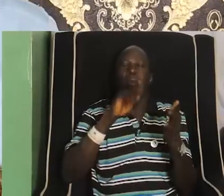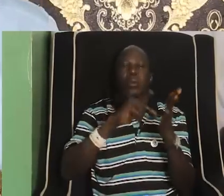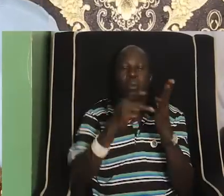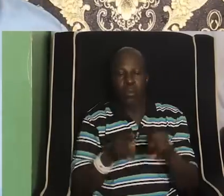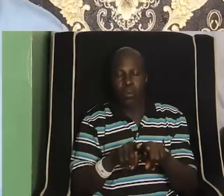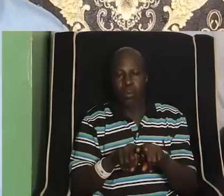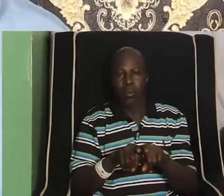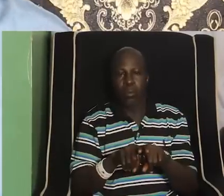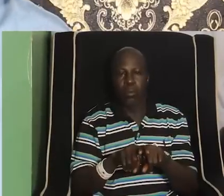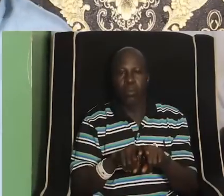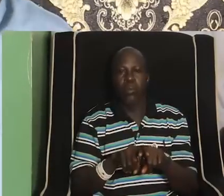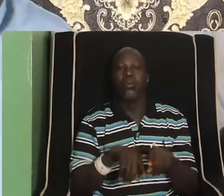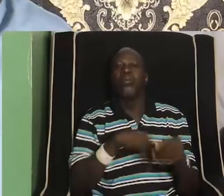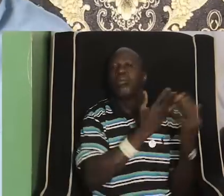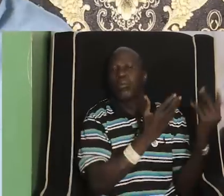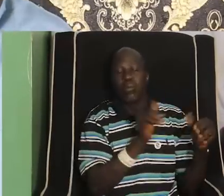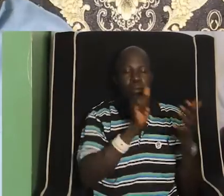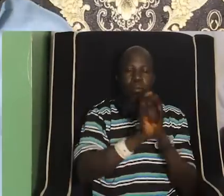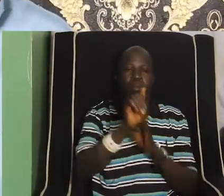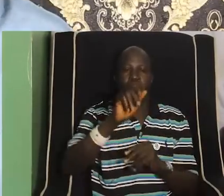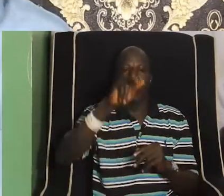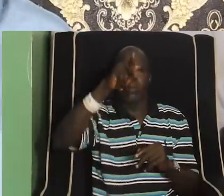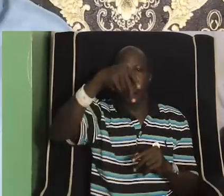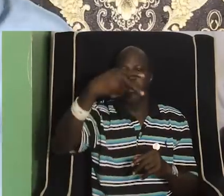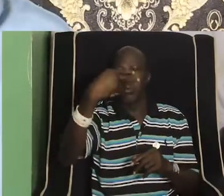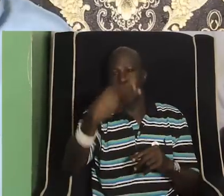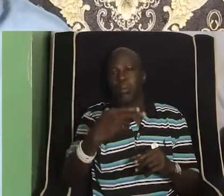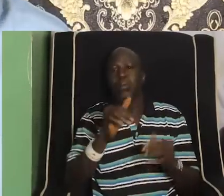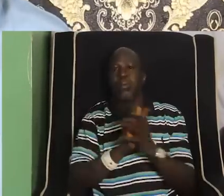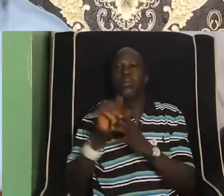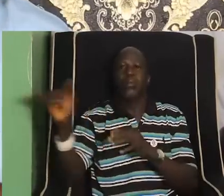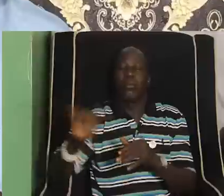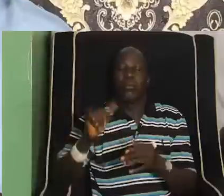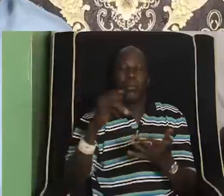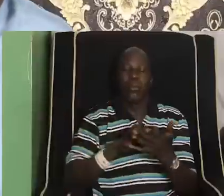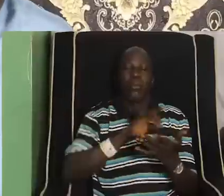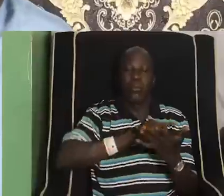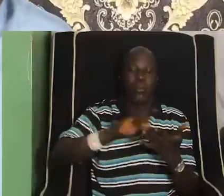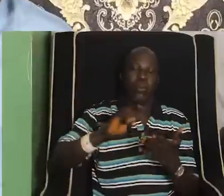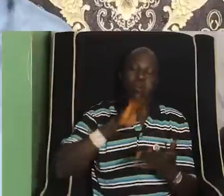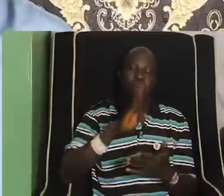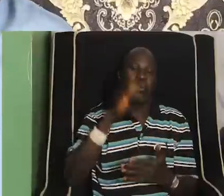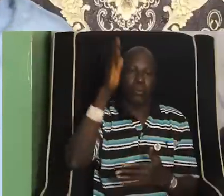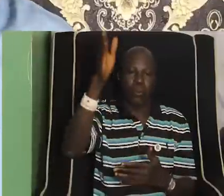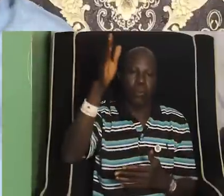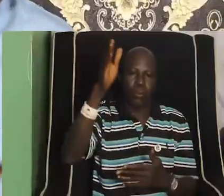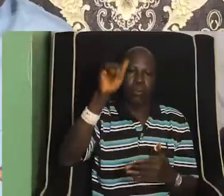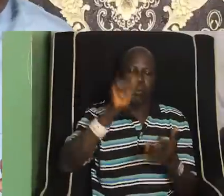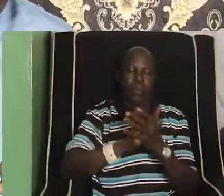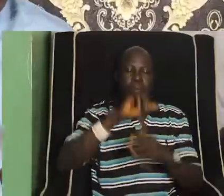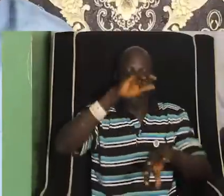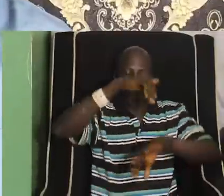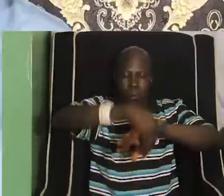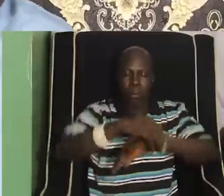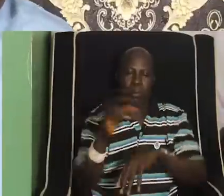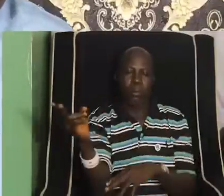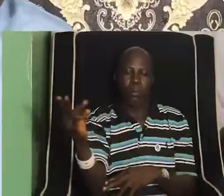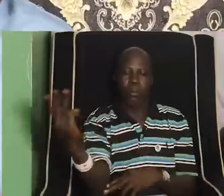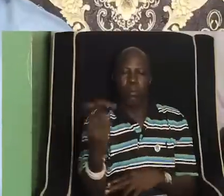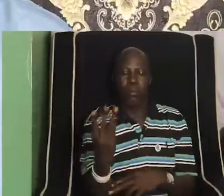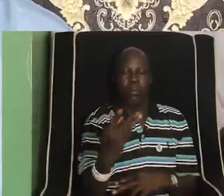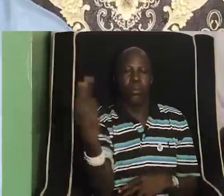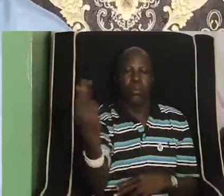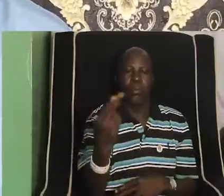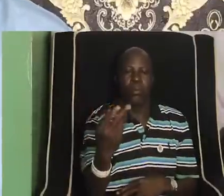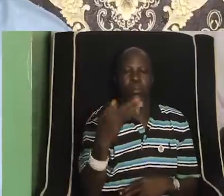you e ma reti mi potako. We expecting me in potako. O se to po kana. Next week. Mo ma wa nbe. I'll be there. Ne ale Wednesday. Wednesday.